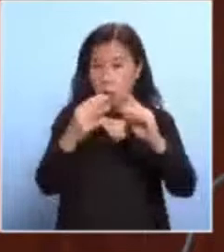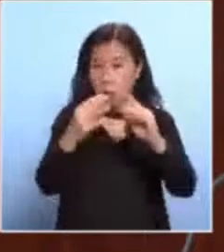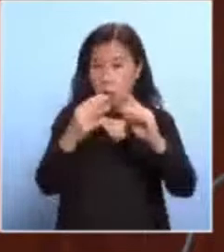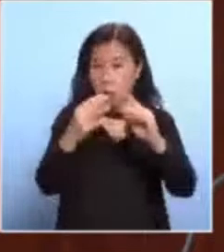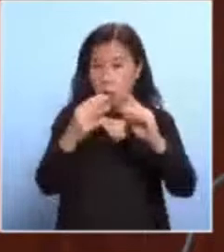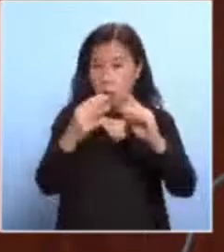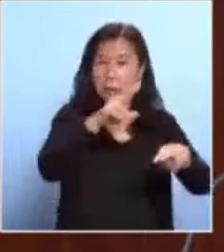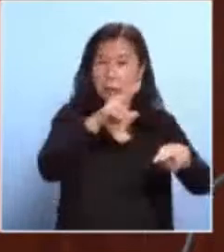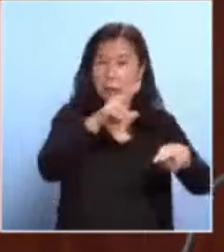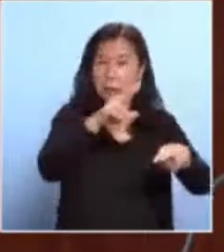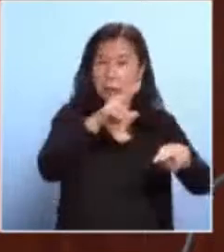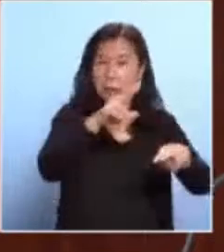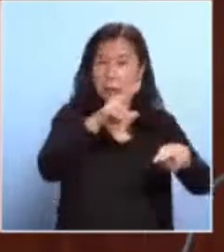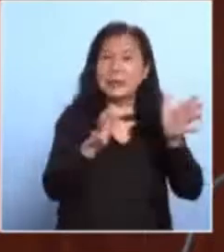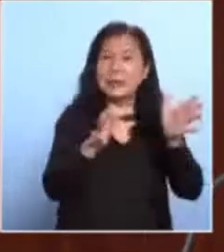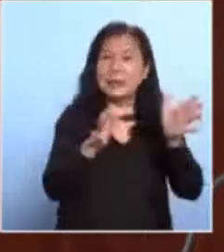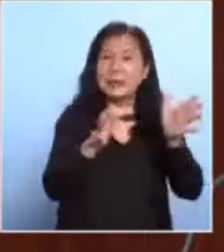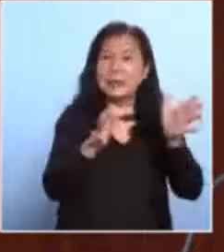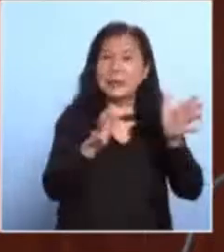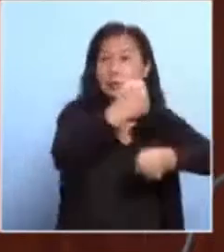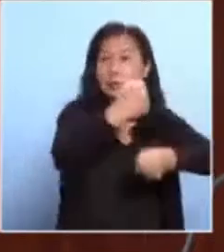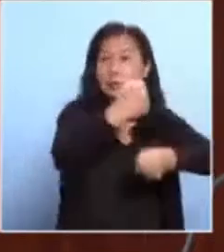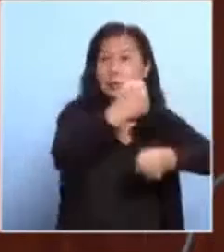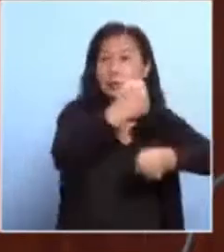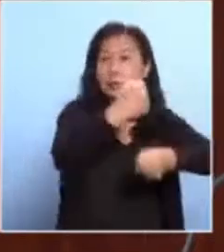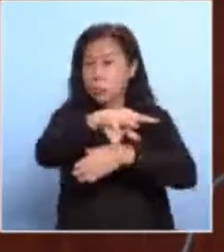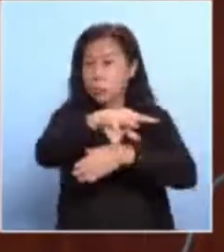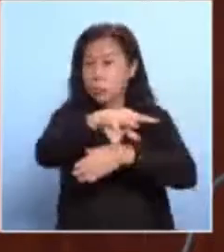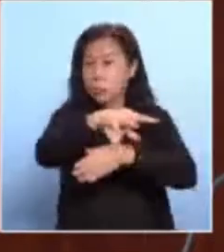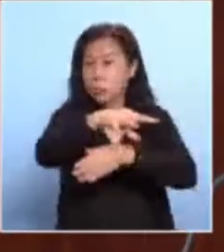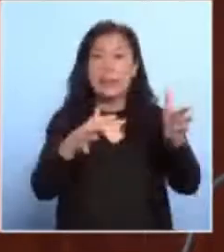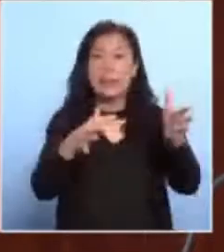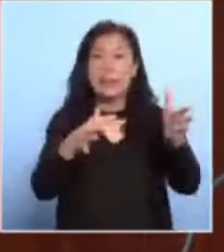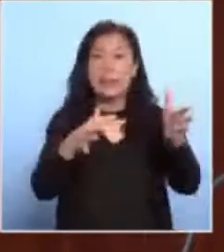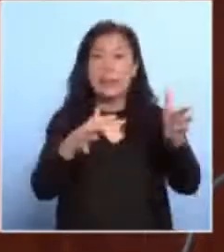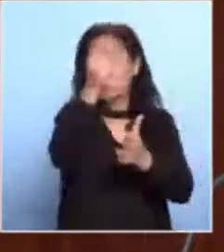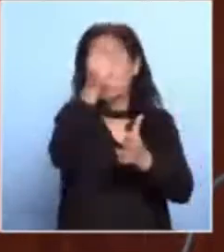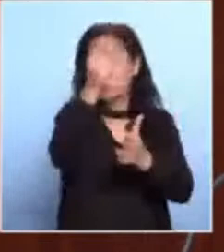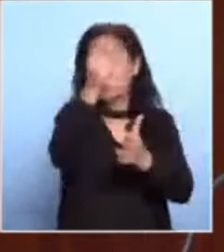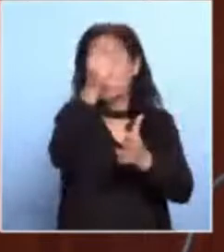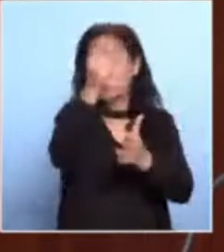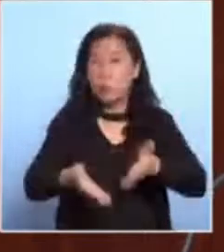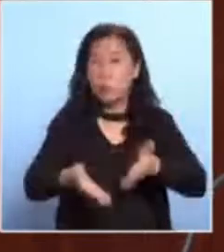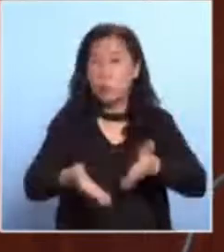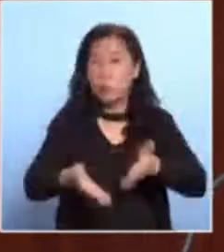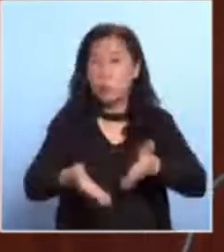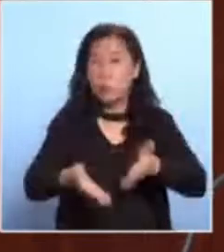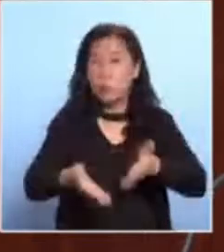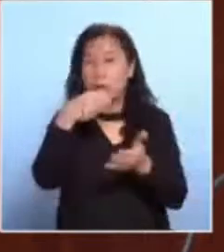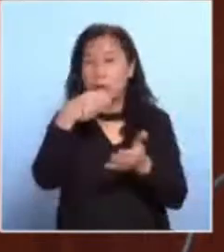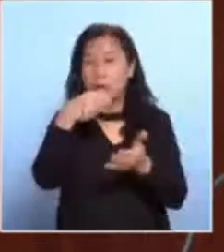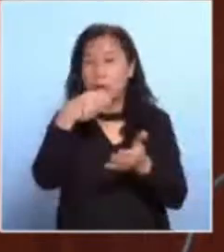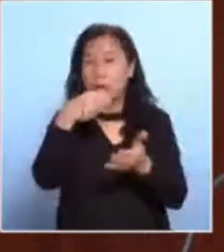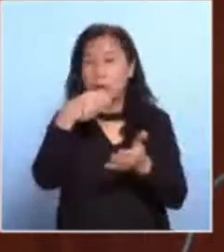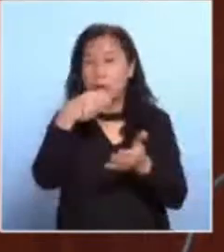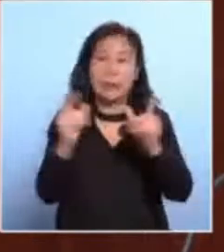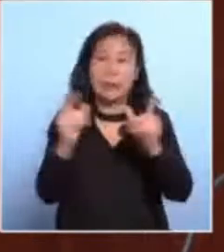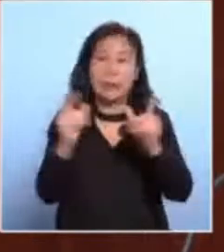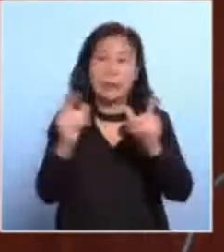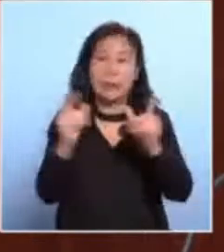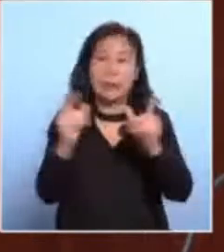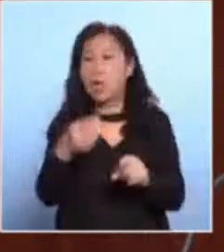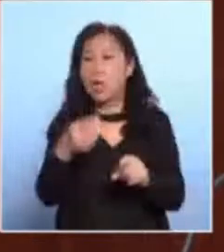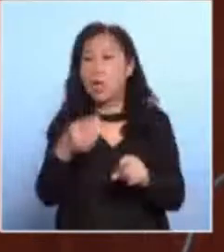the mainland, including organizing Hong Kong shopping festivals on e-commerce platforms to promote awareness of Hong Kong brands